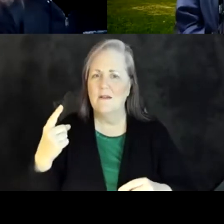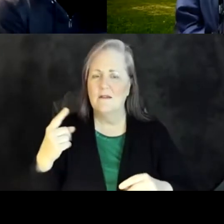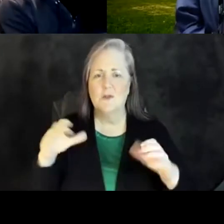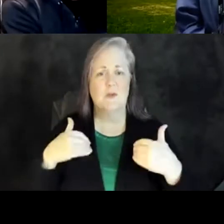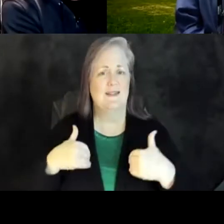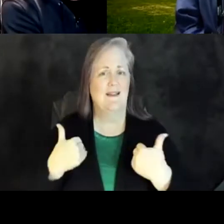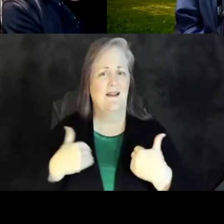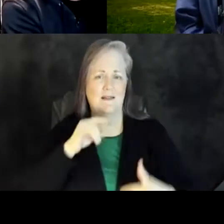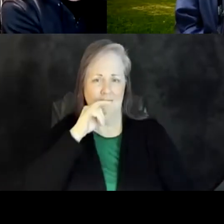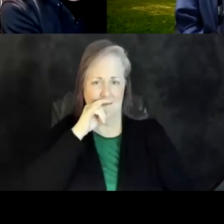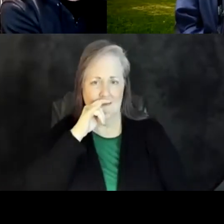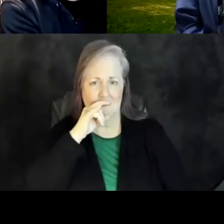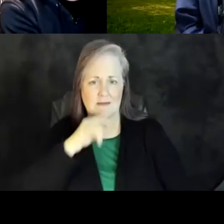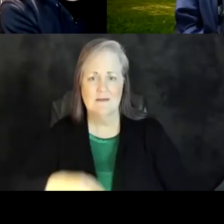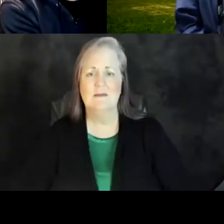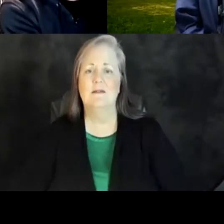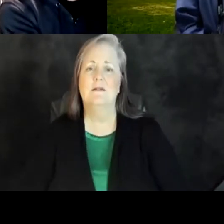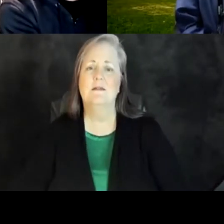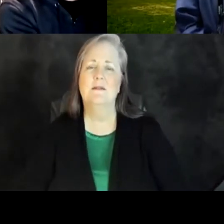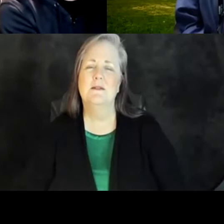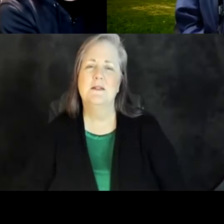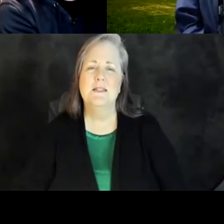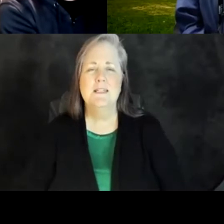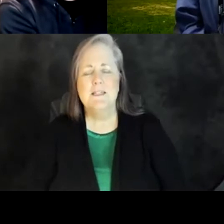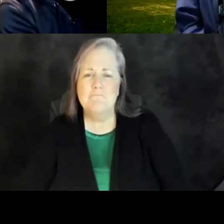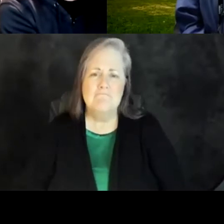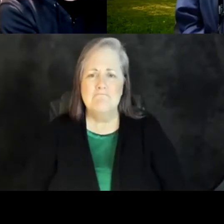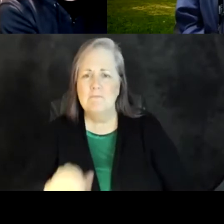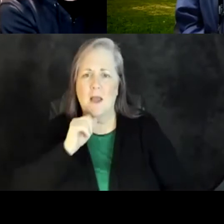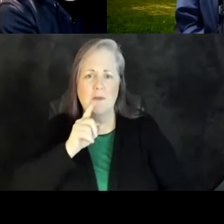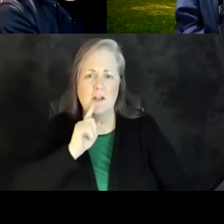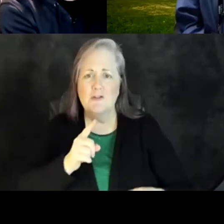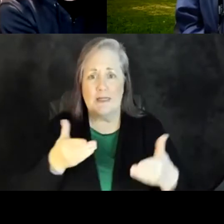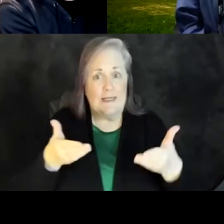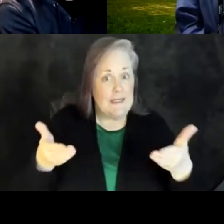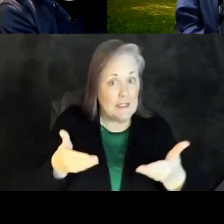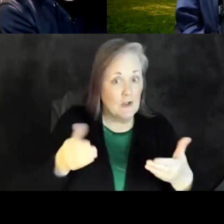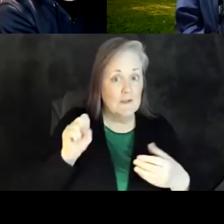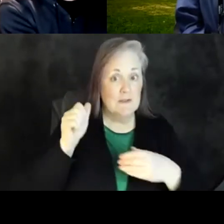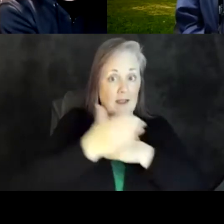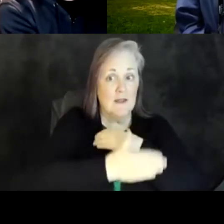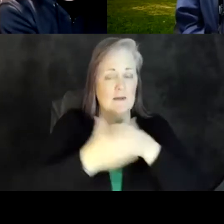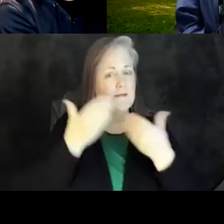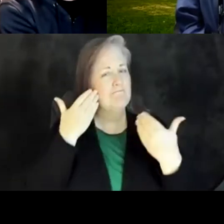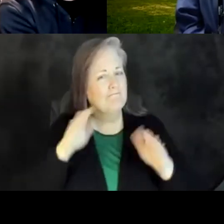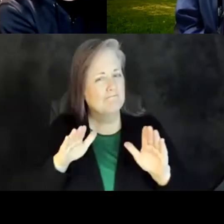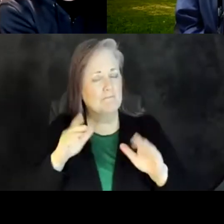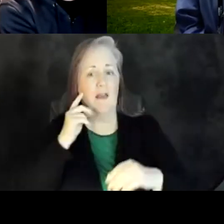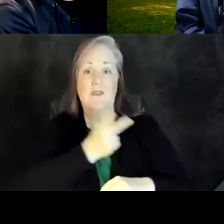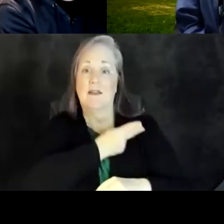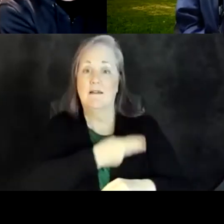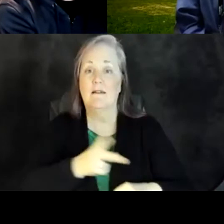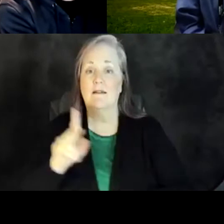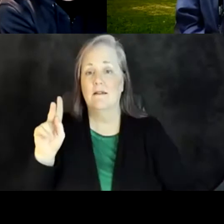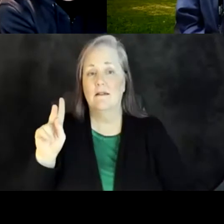younger kids. And I'm not sure if there's anyone in Sac County. I think that Kaiser may be doing